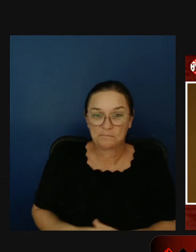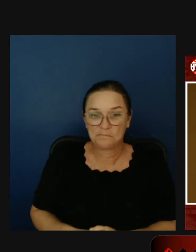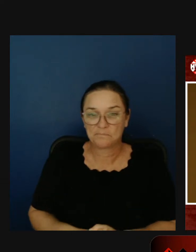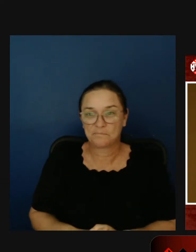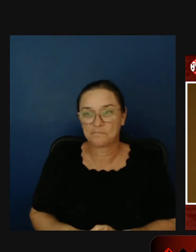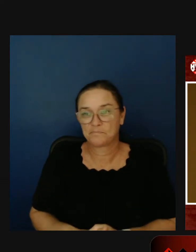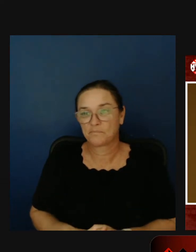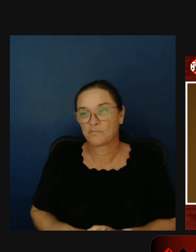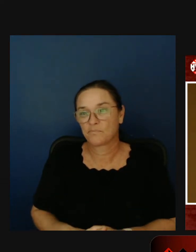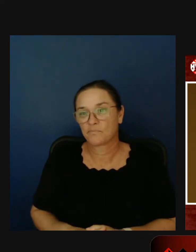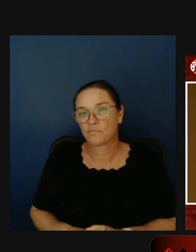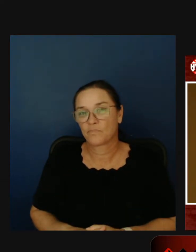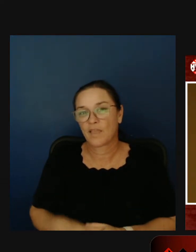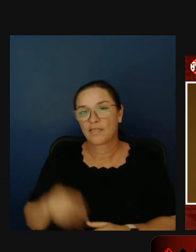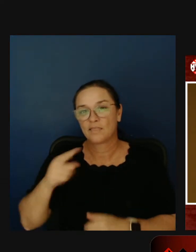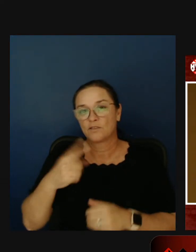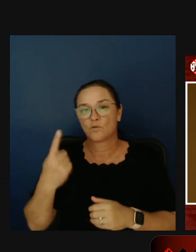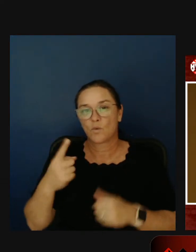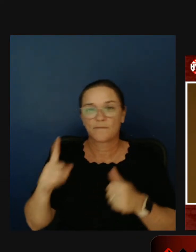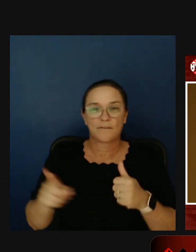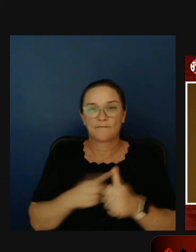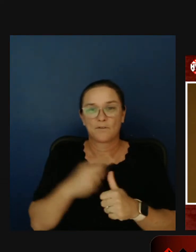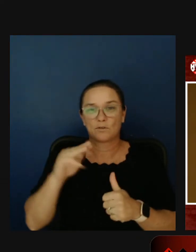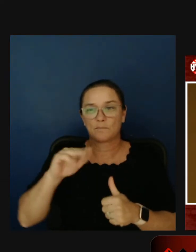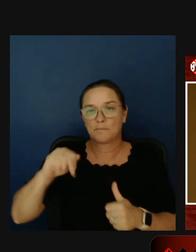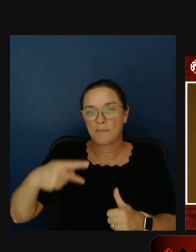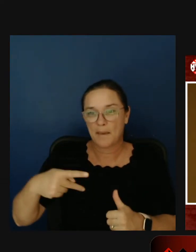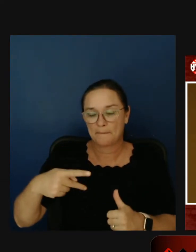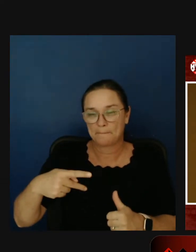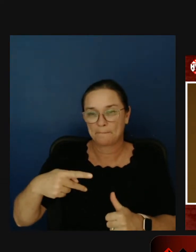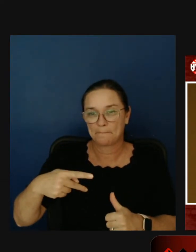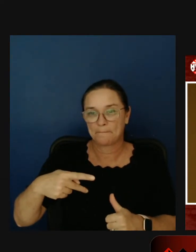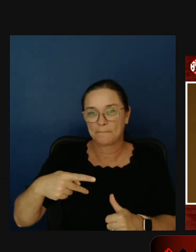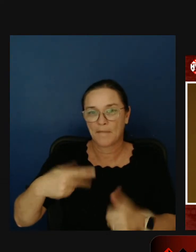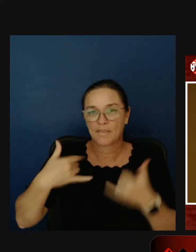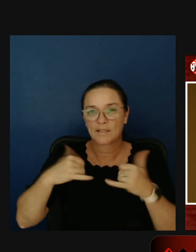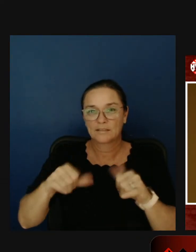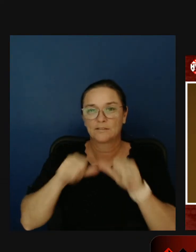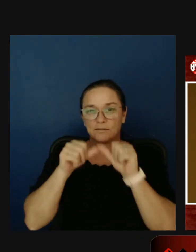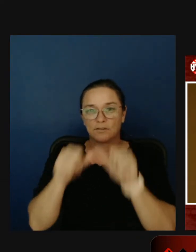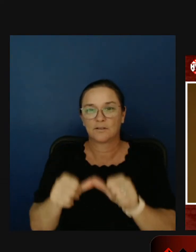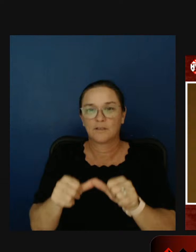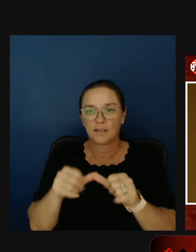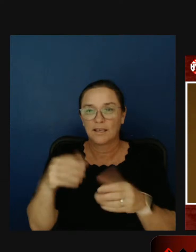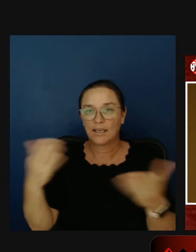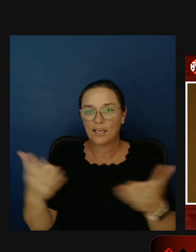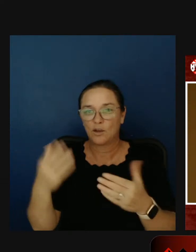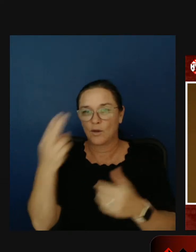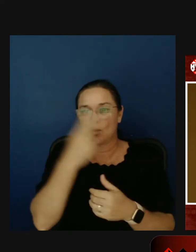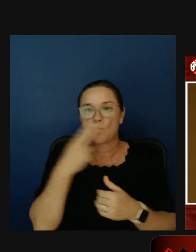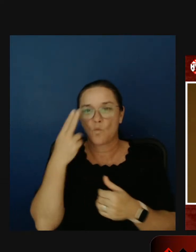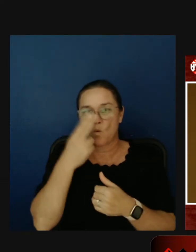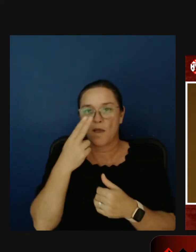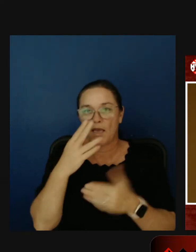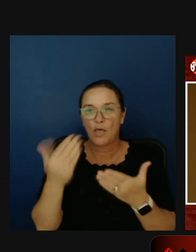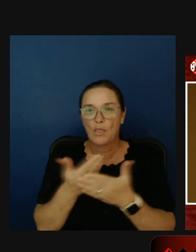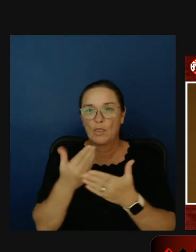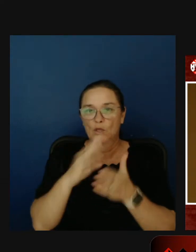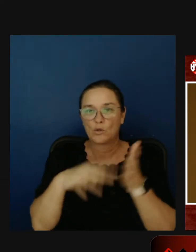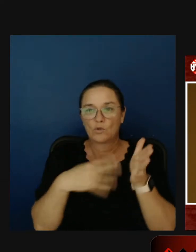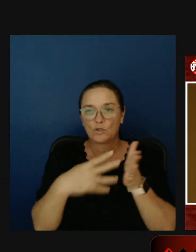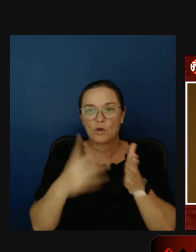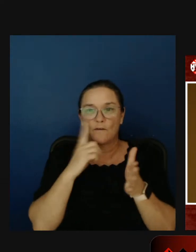This is one of the very first maps that still exists of Hawaii. And of course, you can see here the new chart of the Sandwich